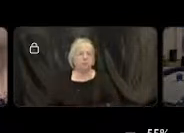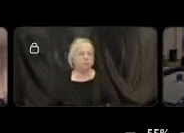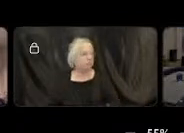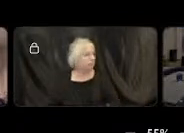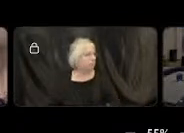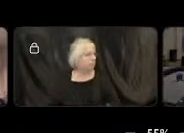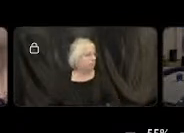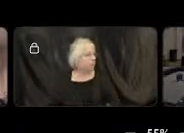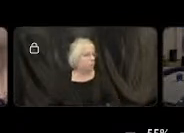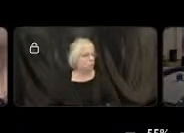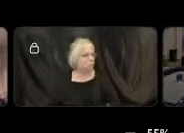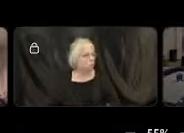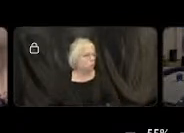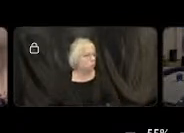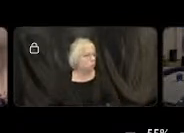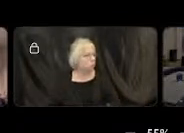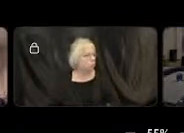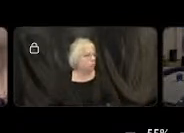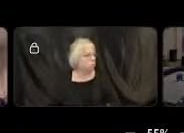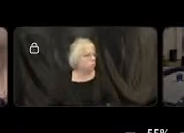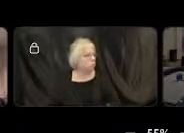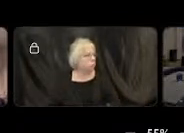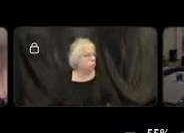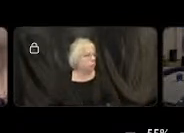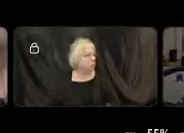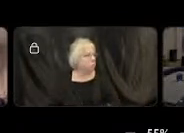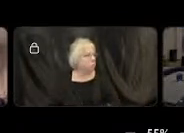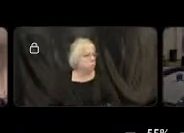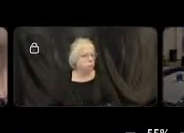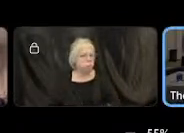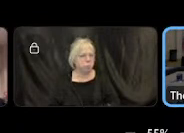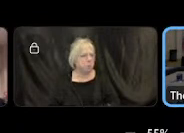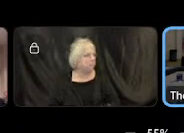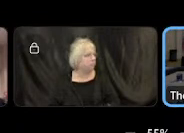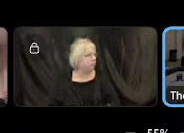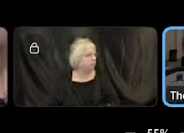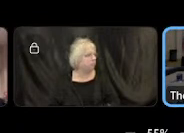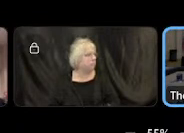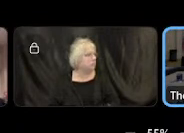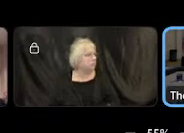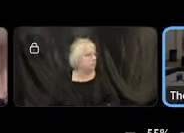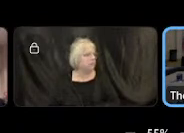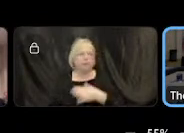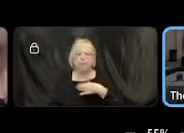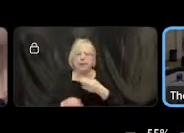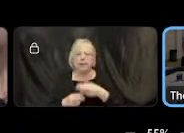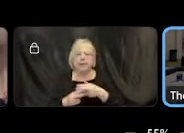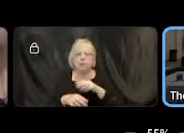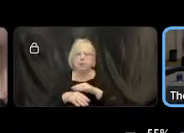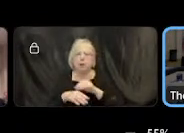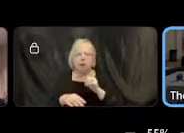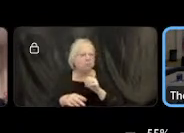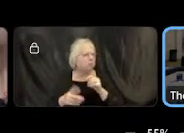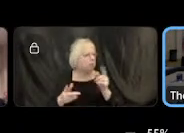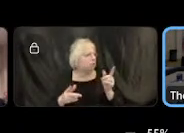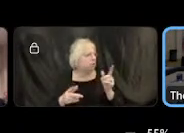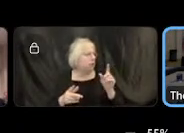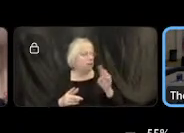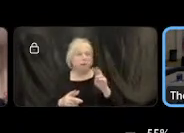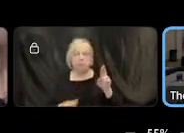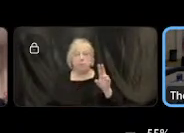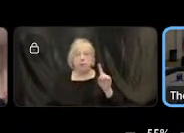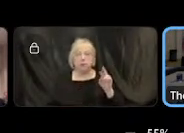Are you the applicant? I'm not the applicant. My name was called. I'm Hunter Douglas. I did. Mr.